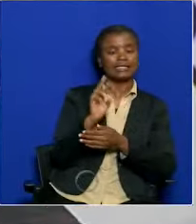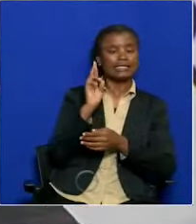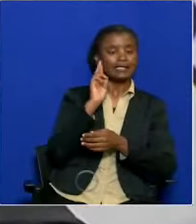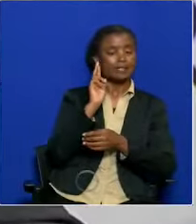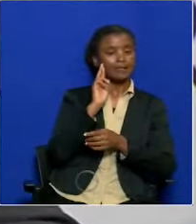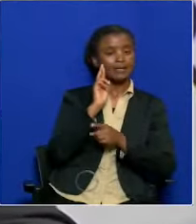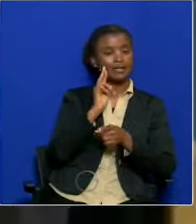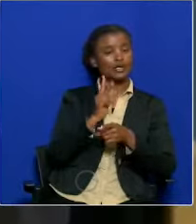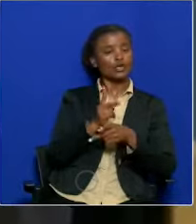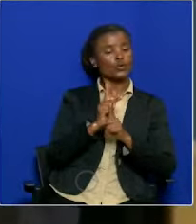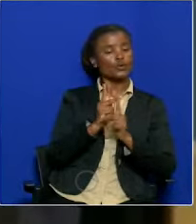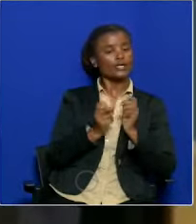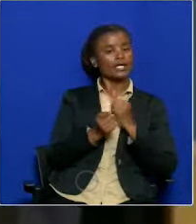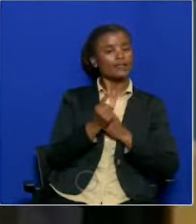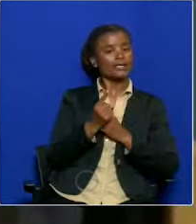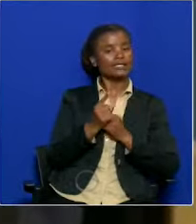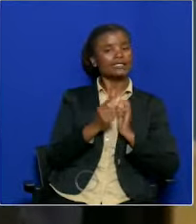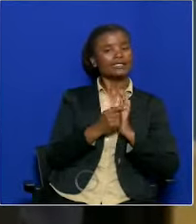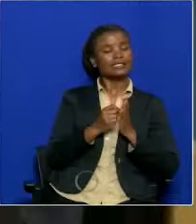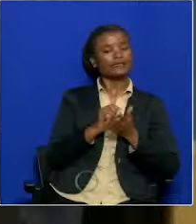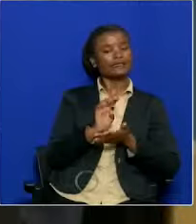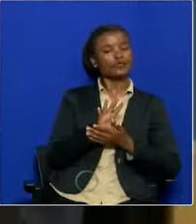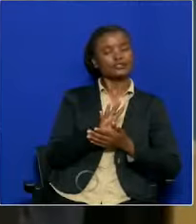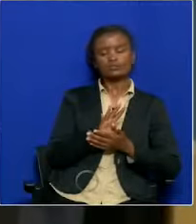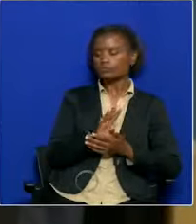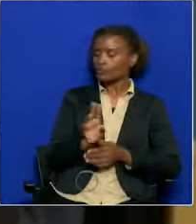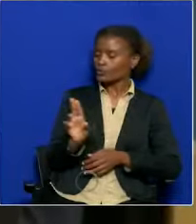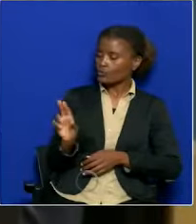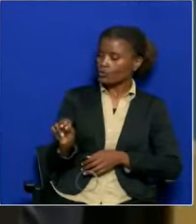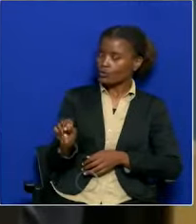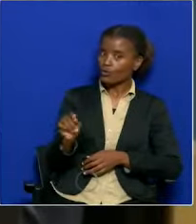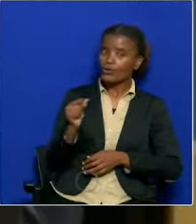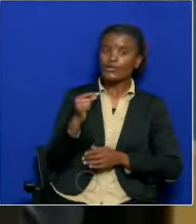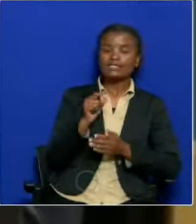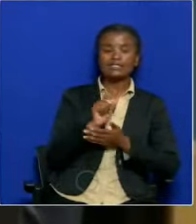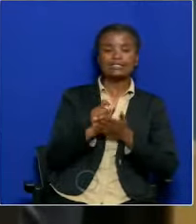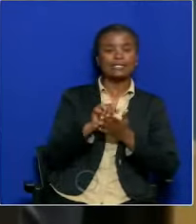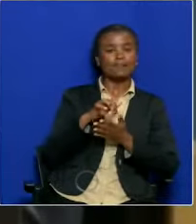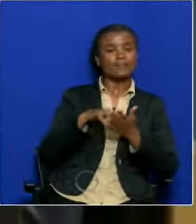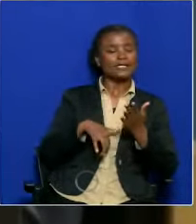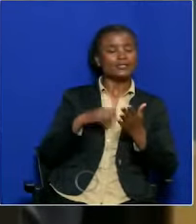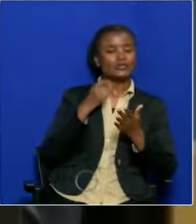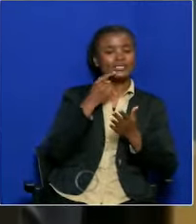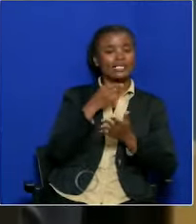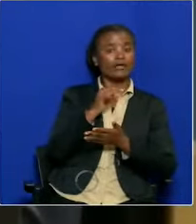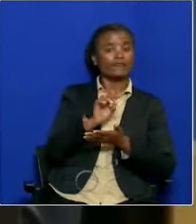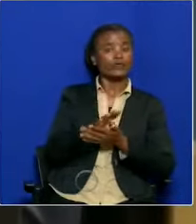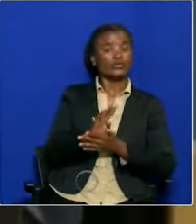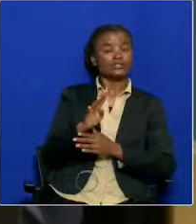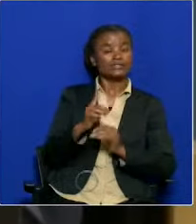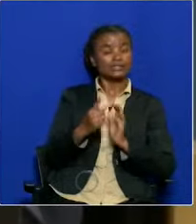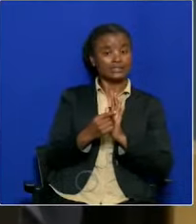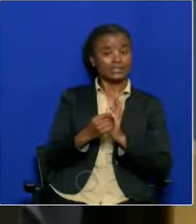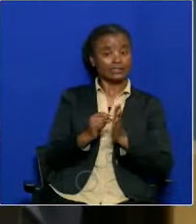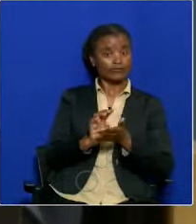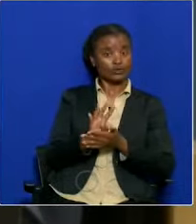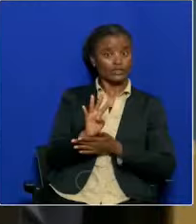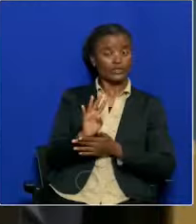No. You said in your statement on the 14th, you met with him, or you met him at General Sipia's